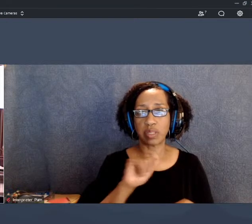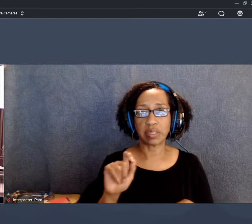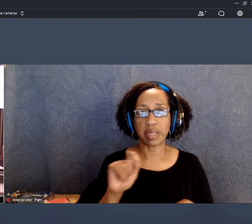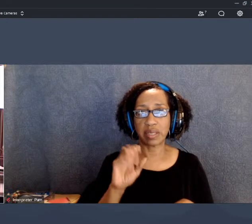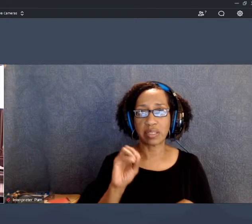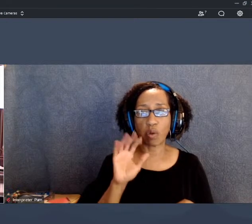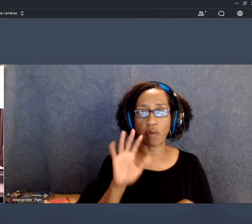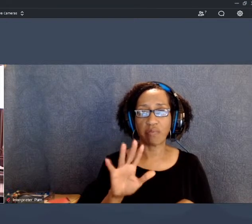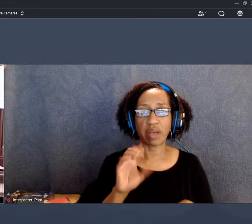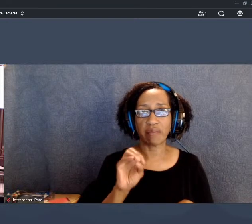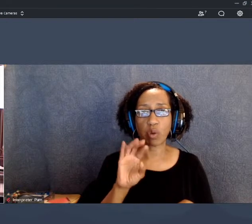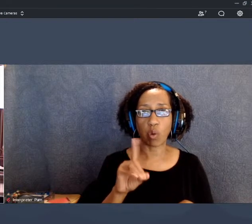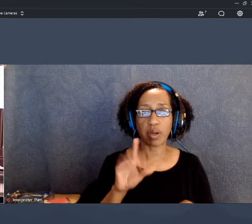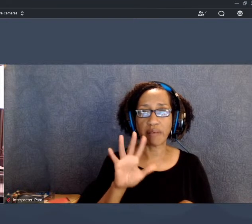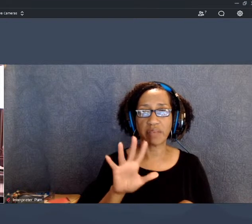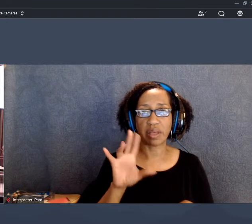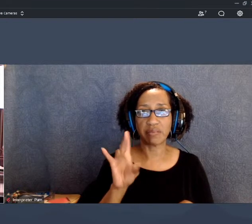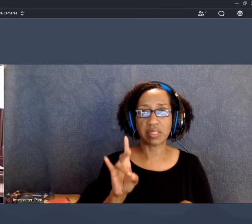ordinance number is